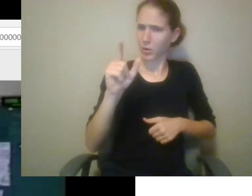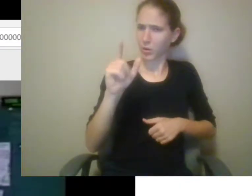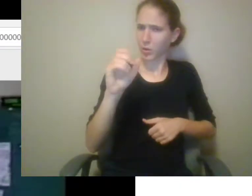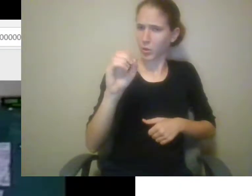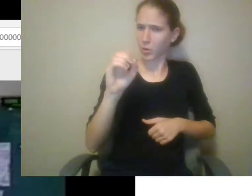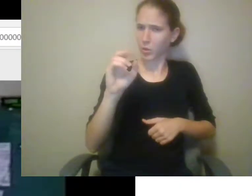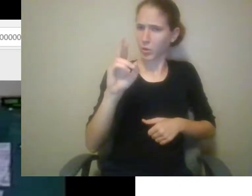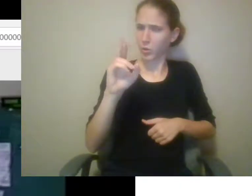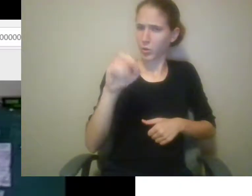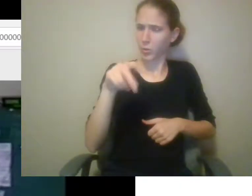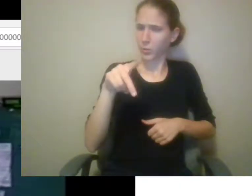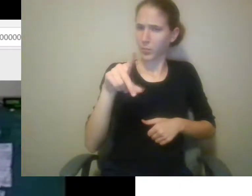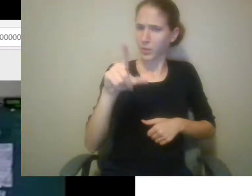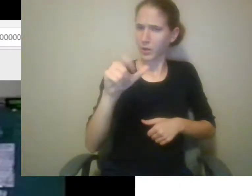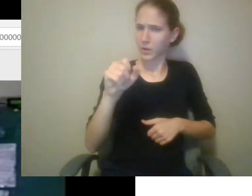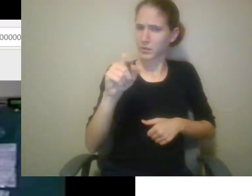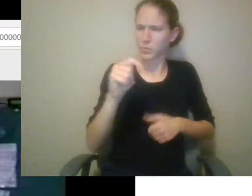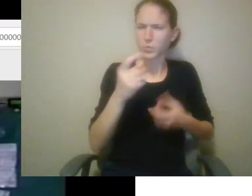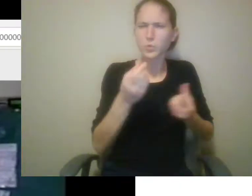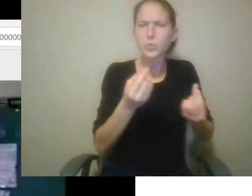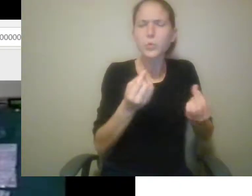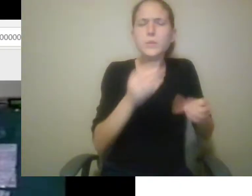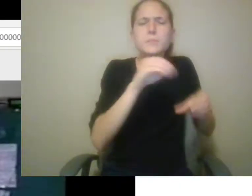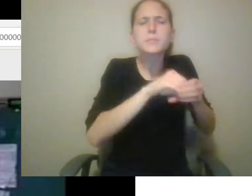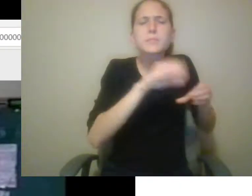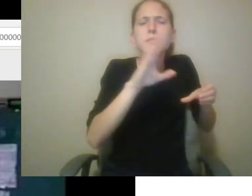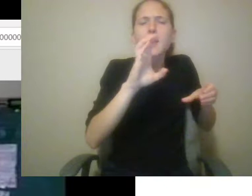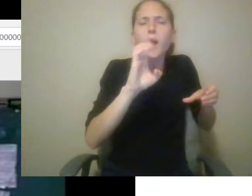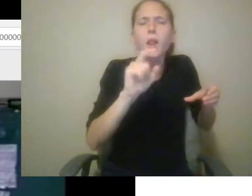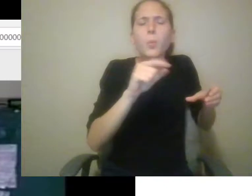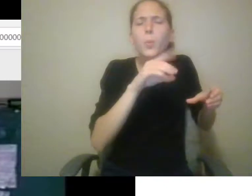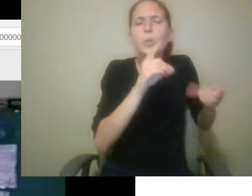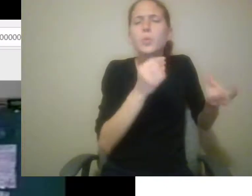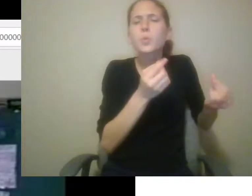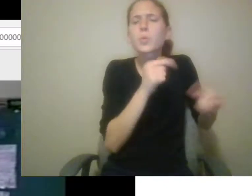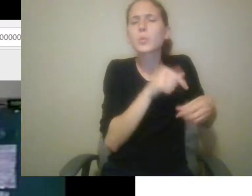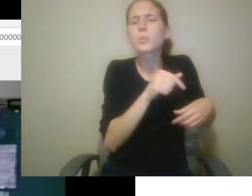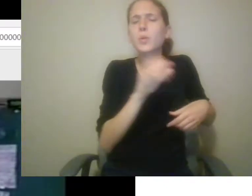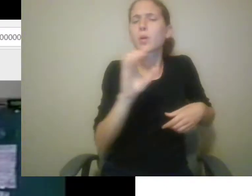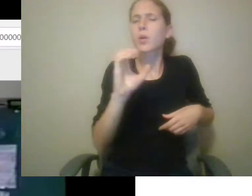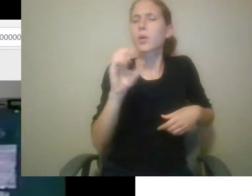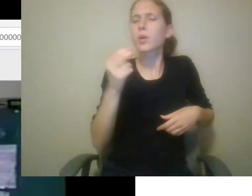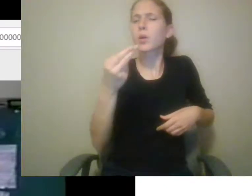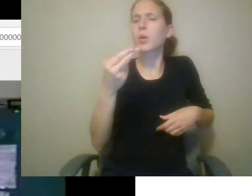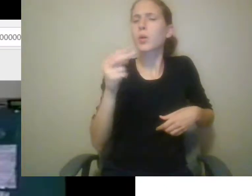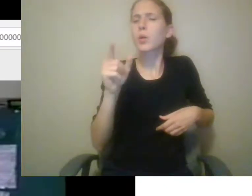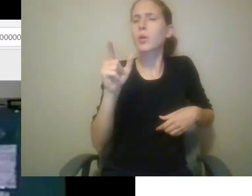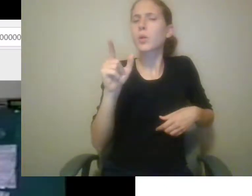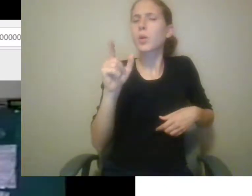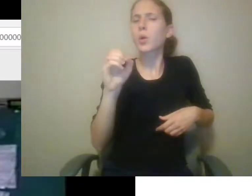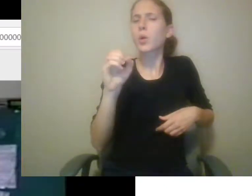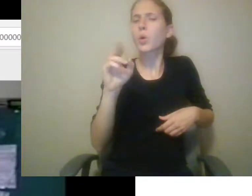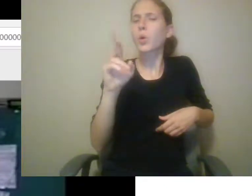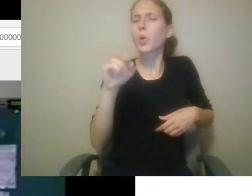the chloroplast? Real quick. Beth? You remember Alicia then?